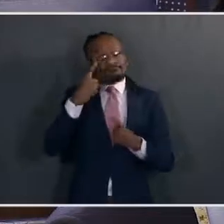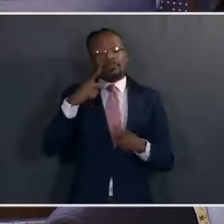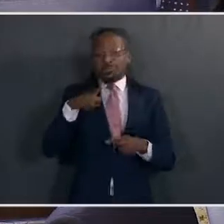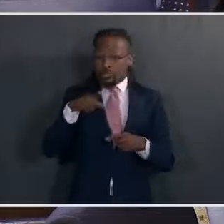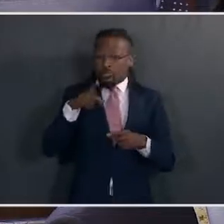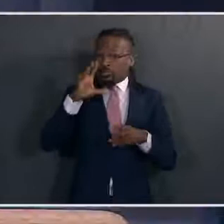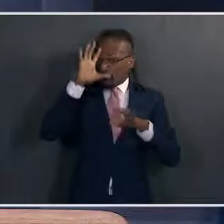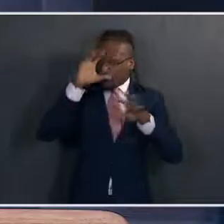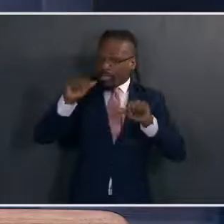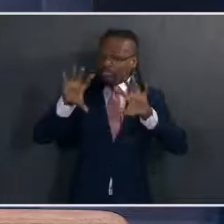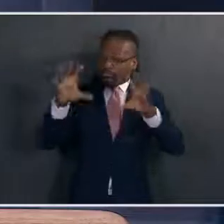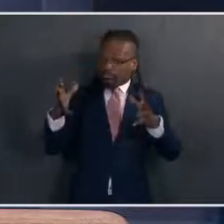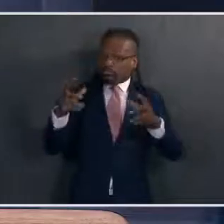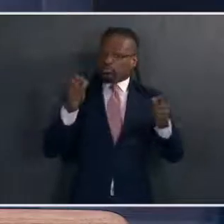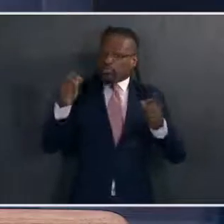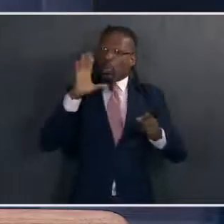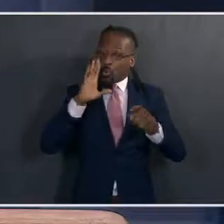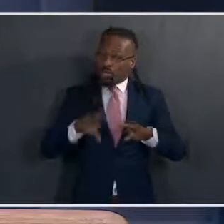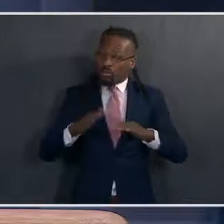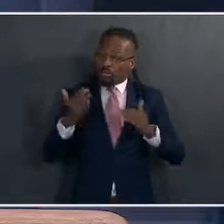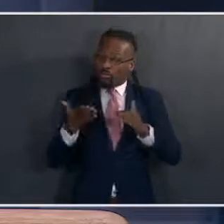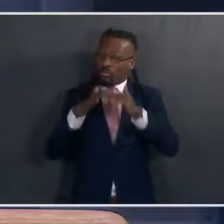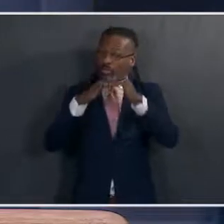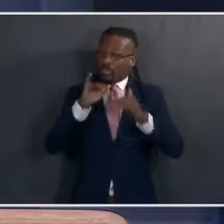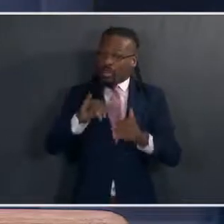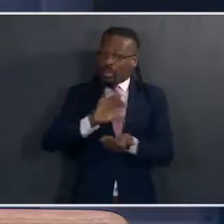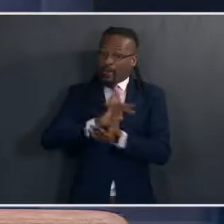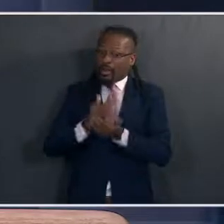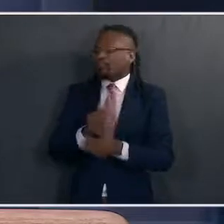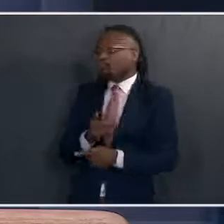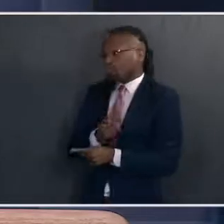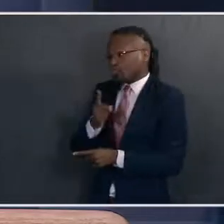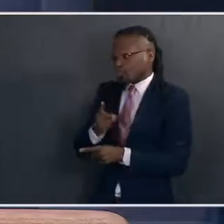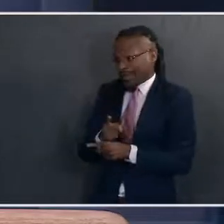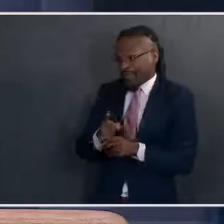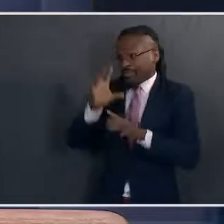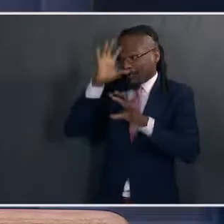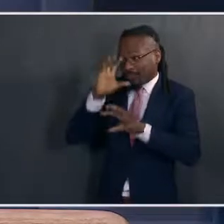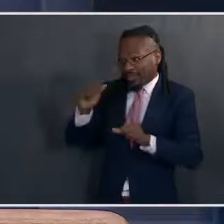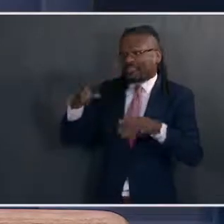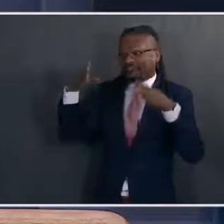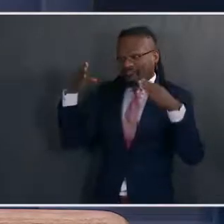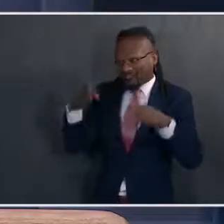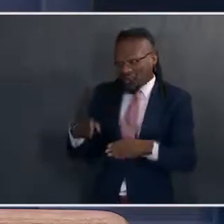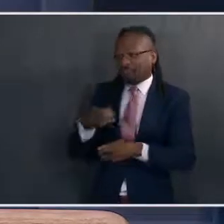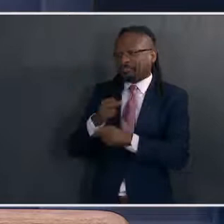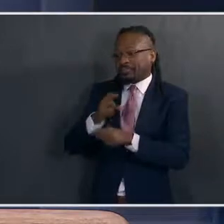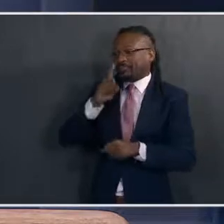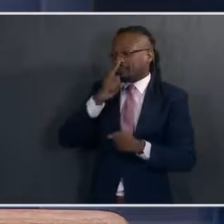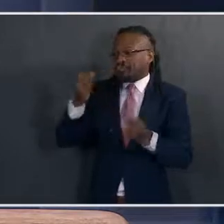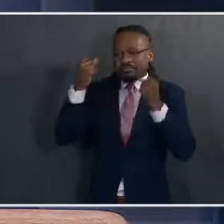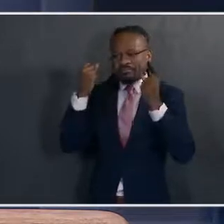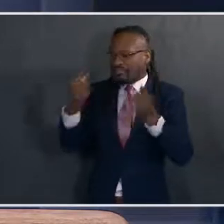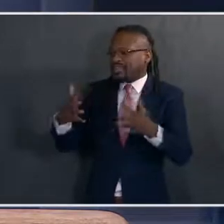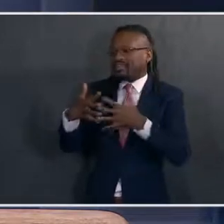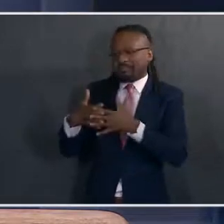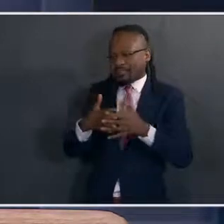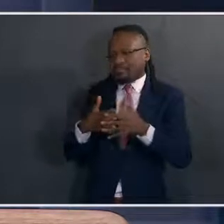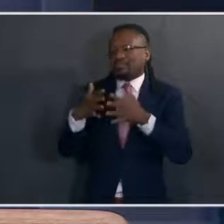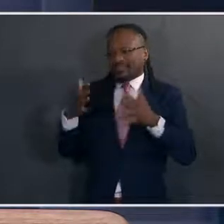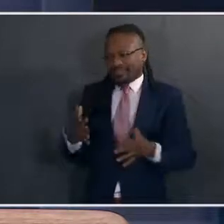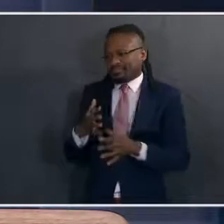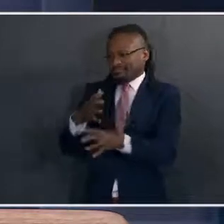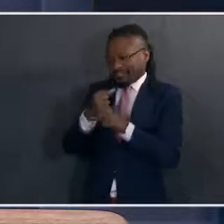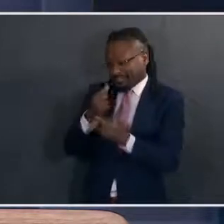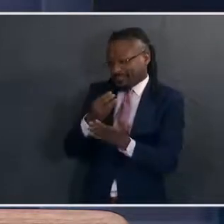amount? Well, you're right that the president is very focused on ensuring millions of Americans receive those checks and